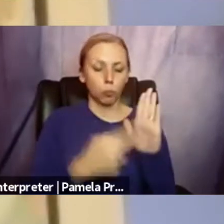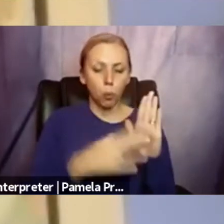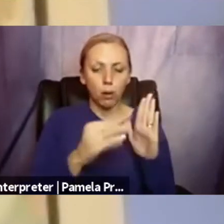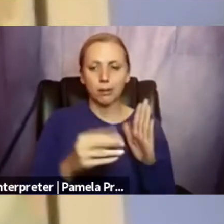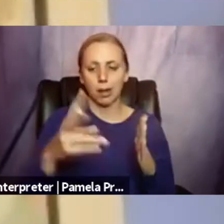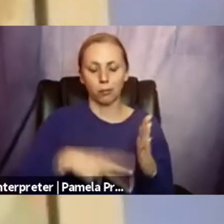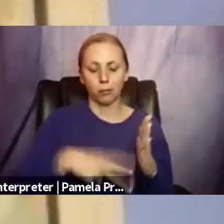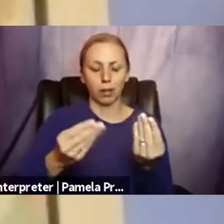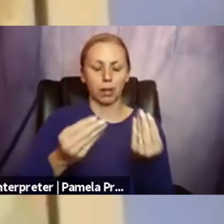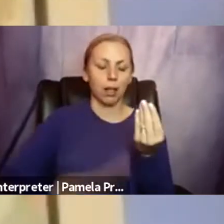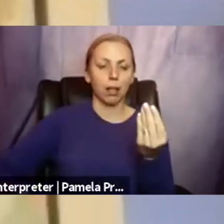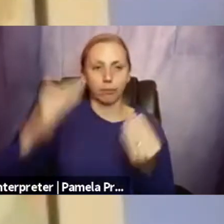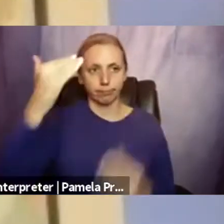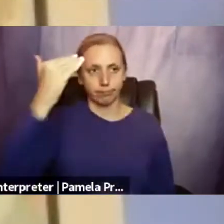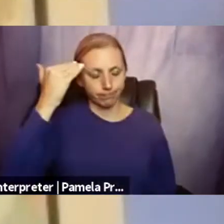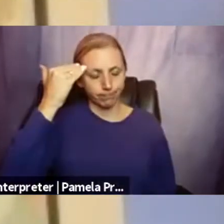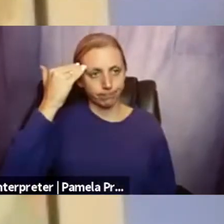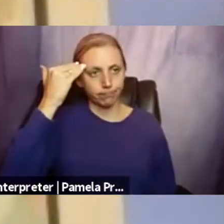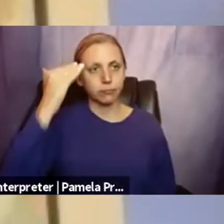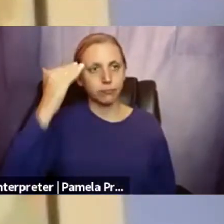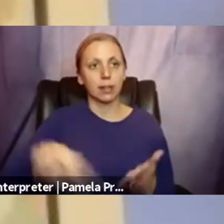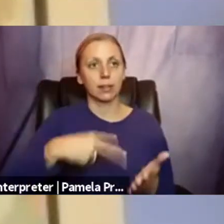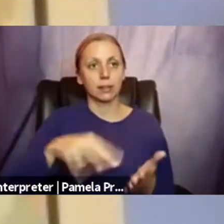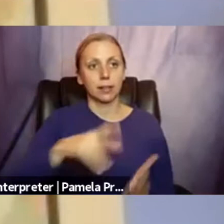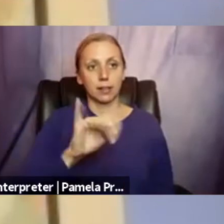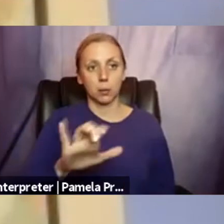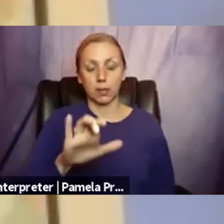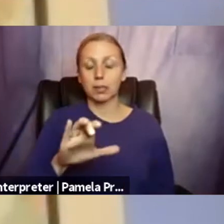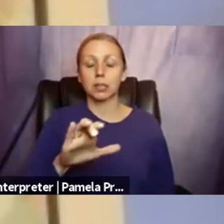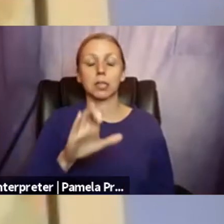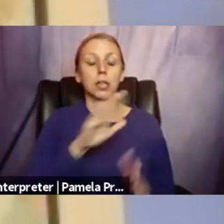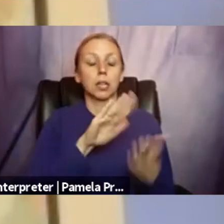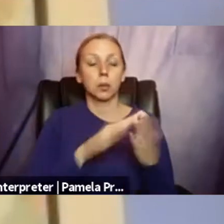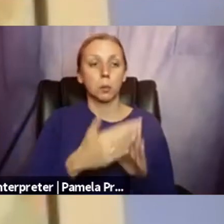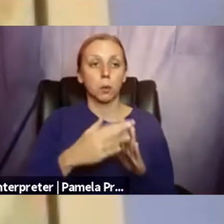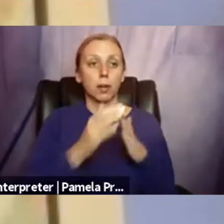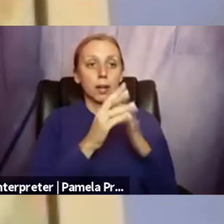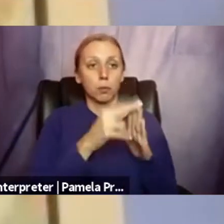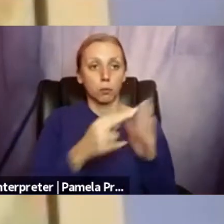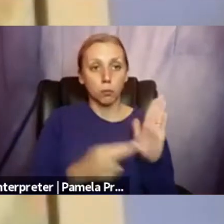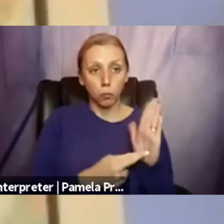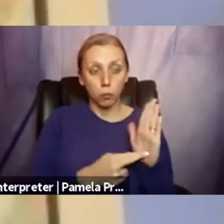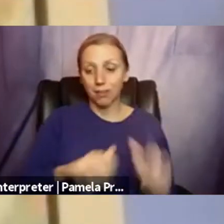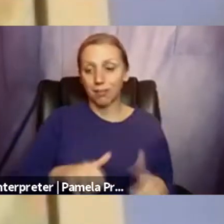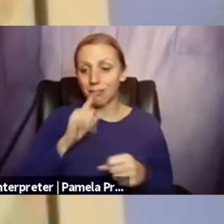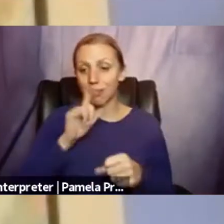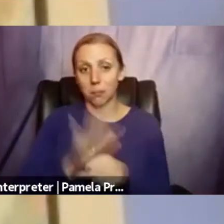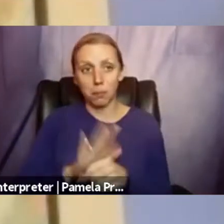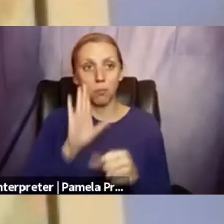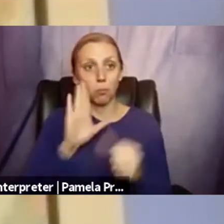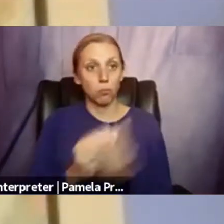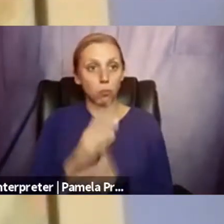Dance NYC's community guidelines, which can be found in the chat, are a living commitment and may grow and/or change to reflect our